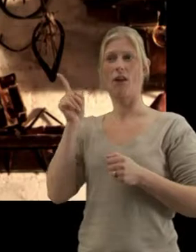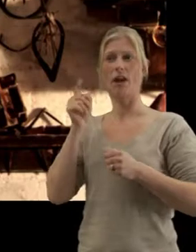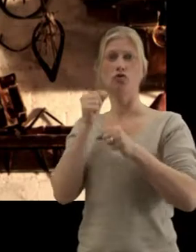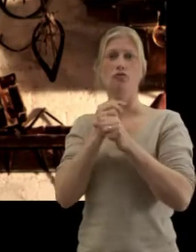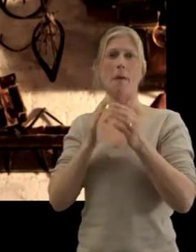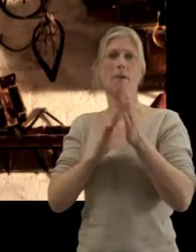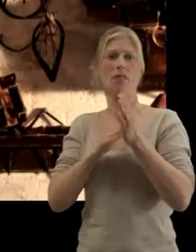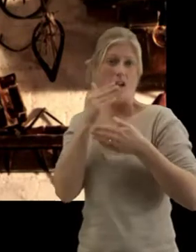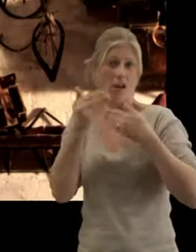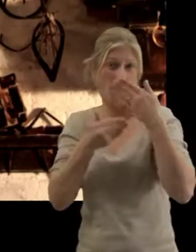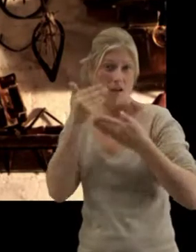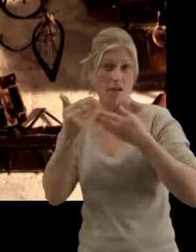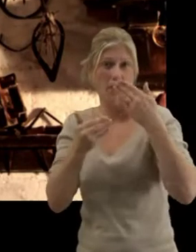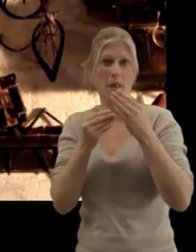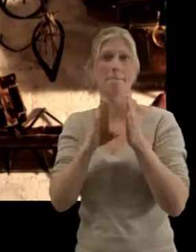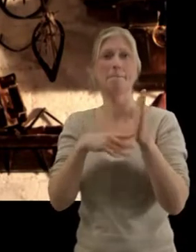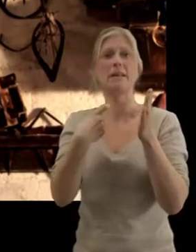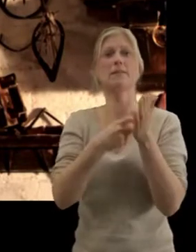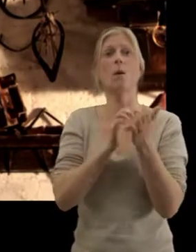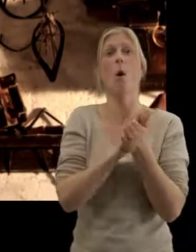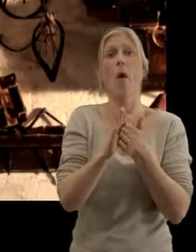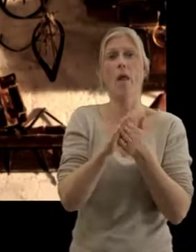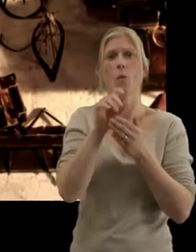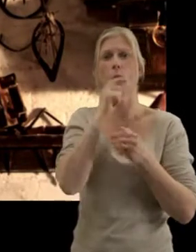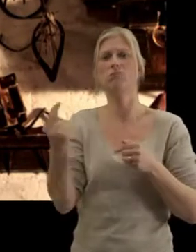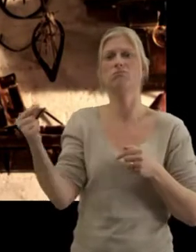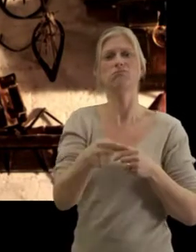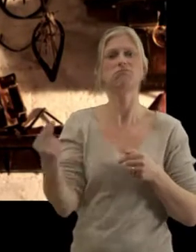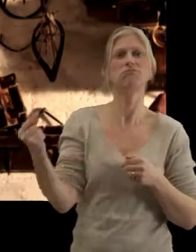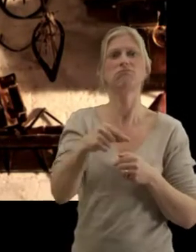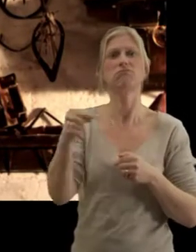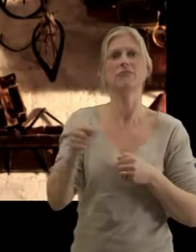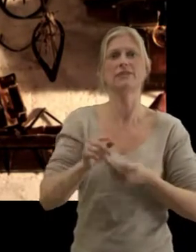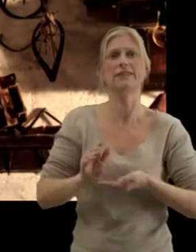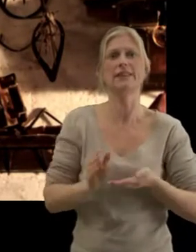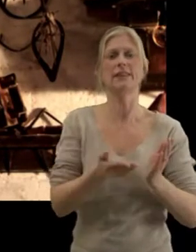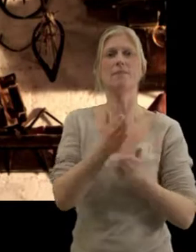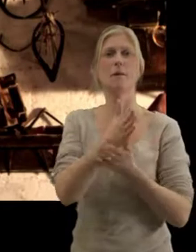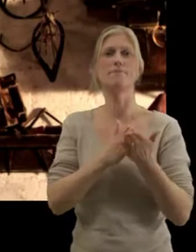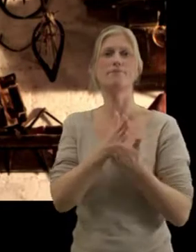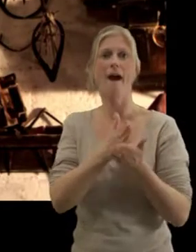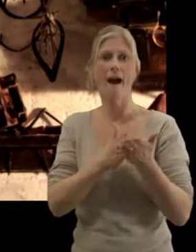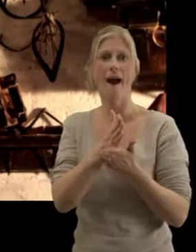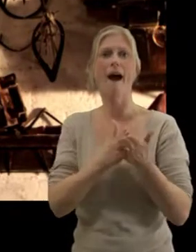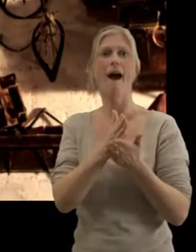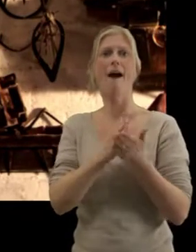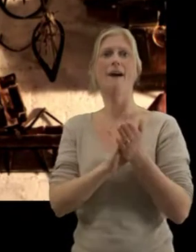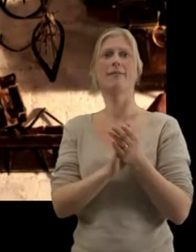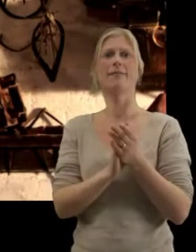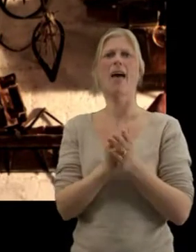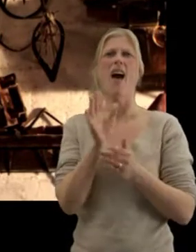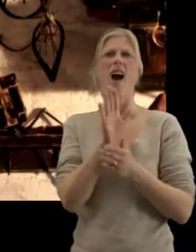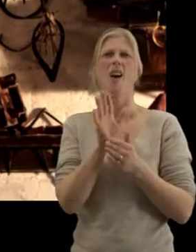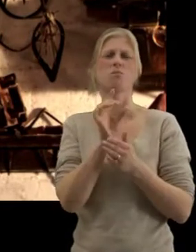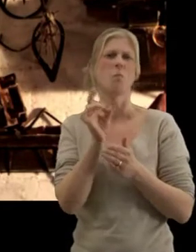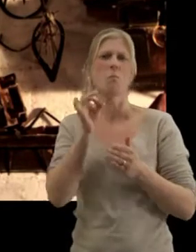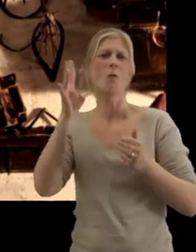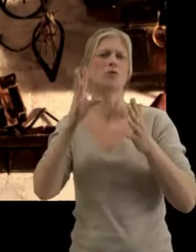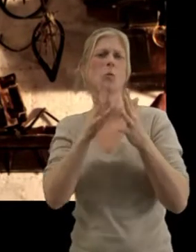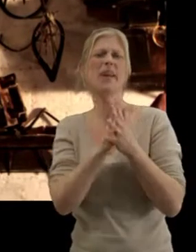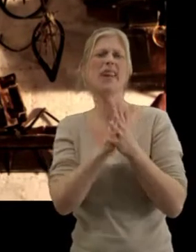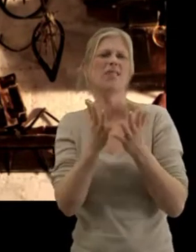my grandmother, Mr. Hoyles used to come round with his bread and everywhere, and then he used to call,